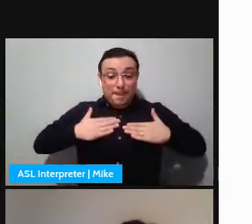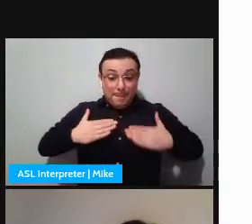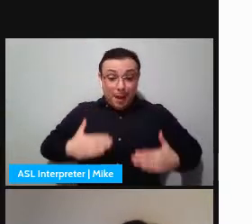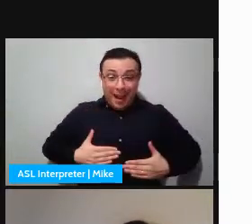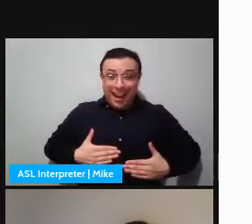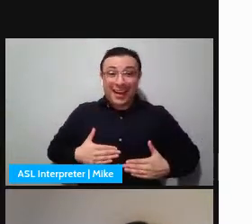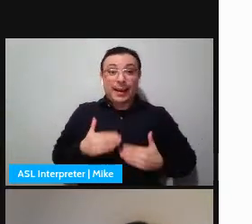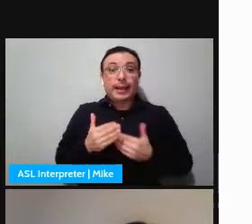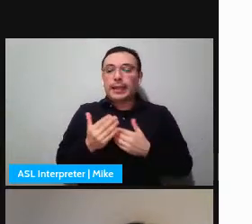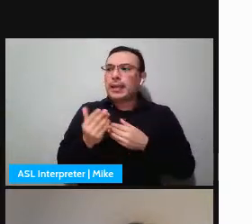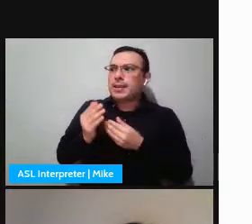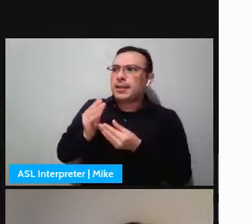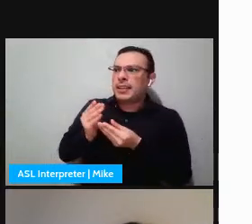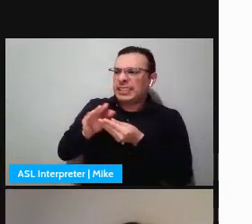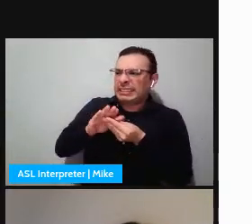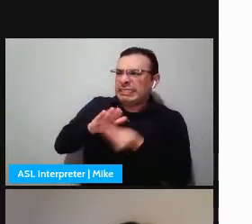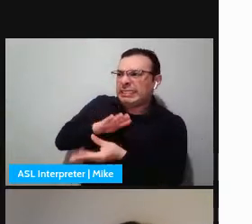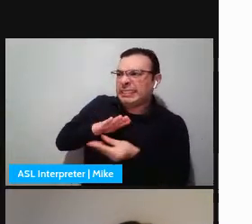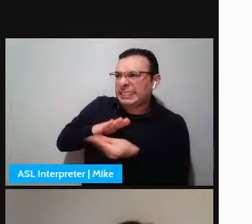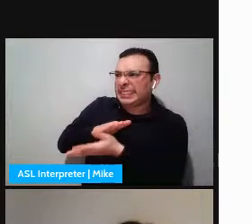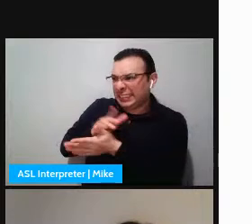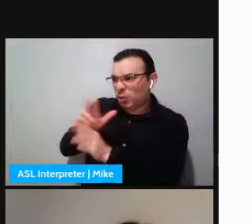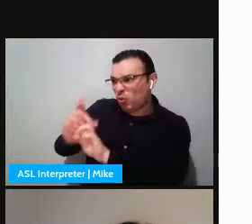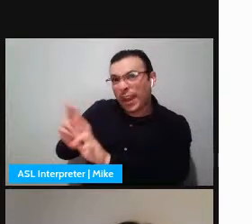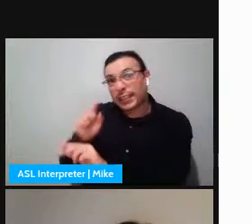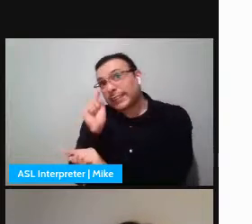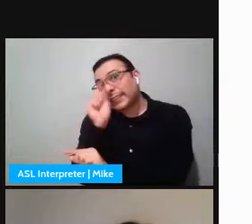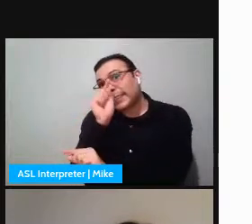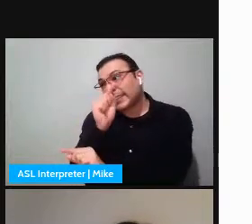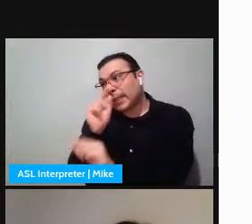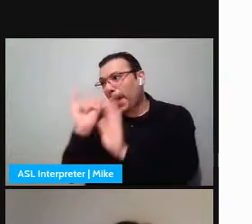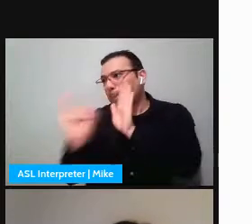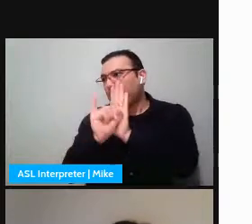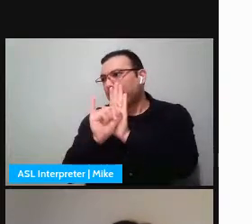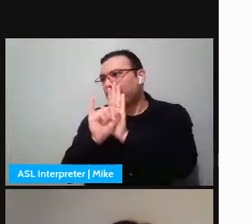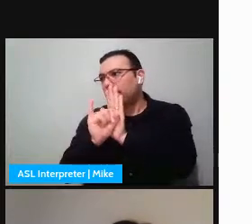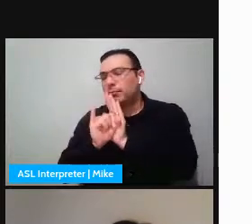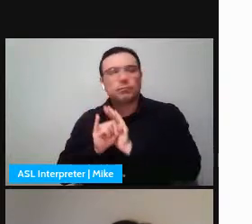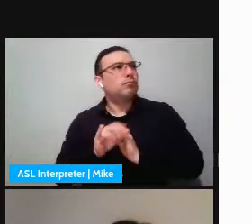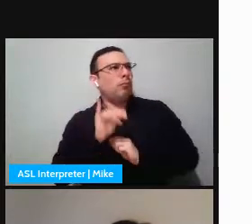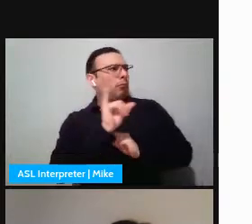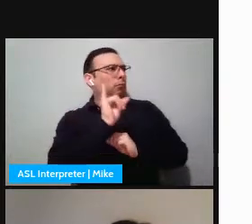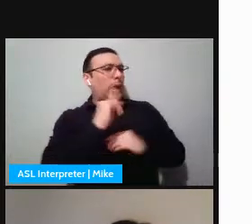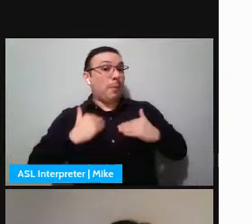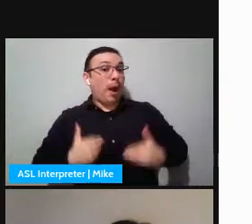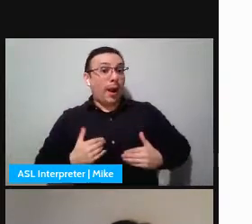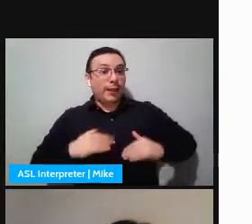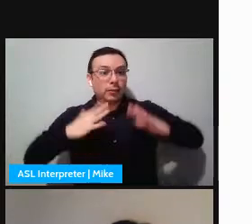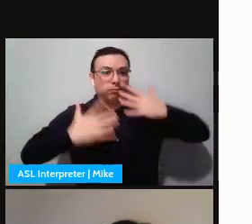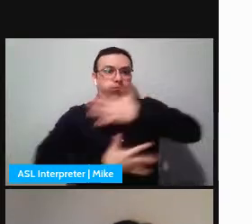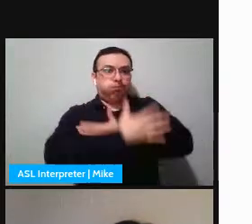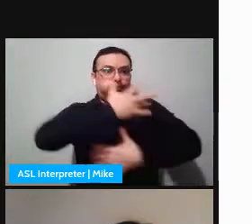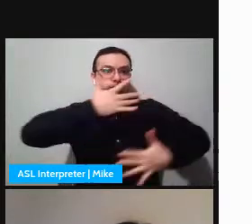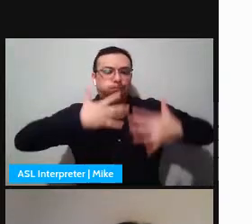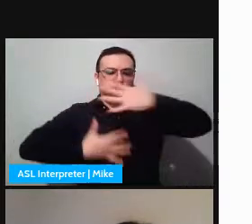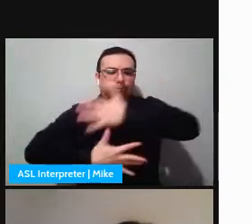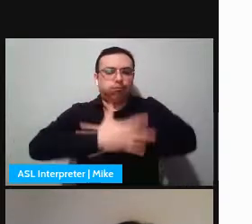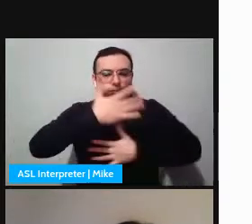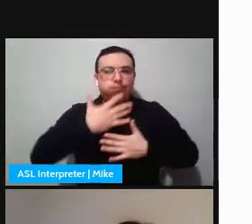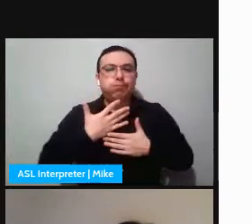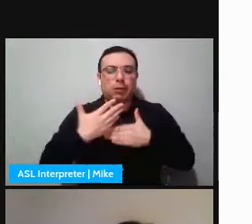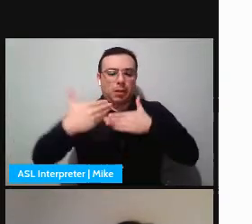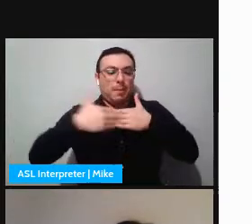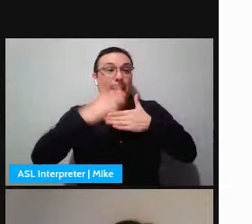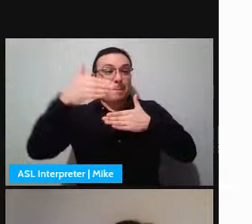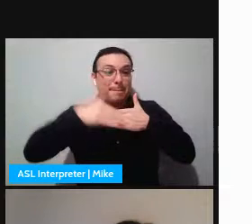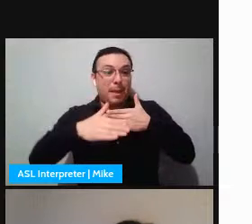or a bacteria. And it helps your body to develop a memory. So if it sees that infection again, that it knows